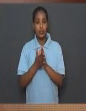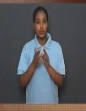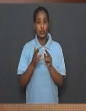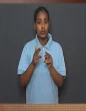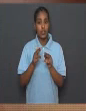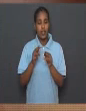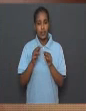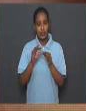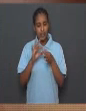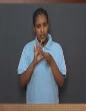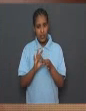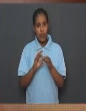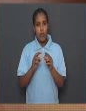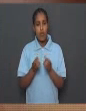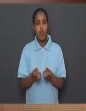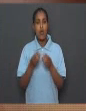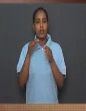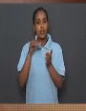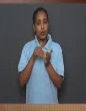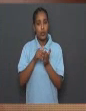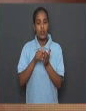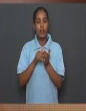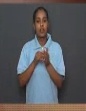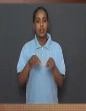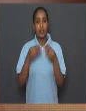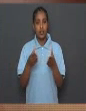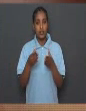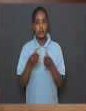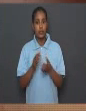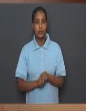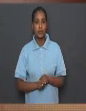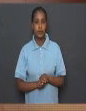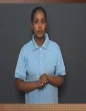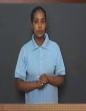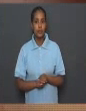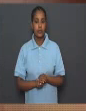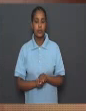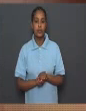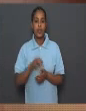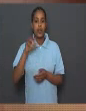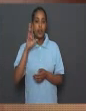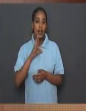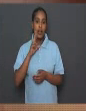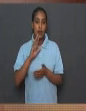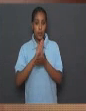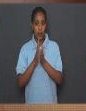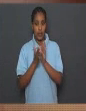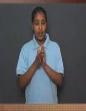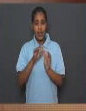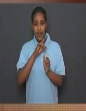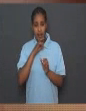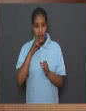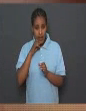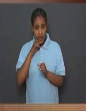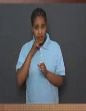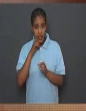so tighten more quickly for a given length of strain. The rubber becomes harder